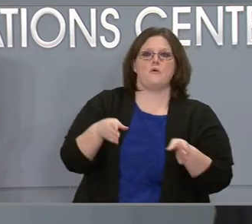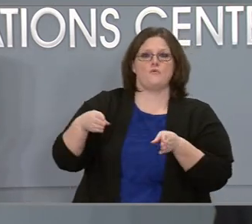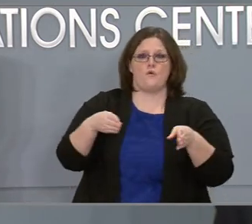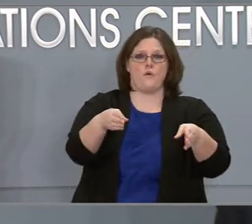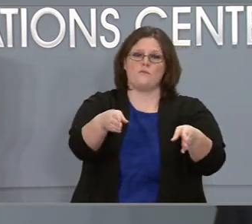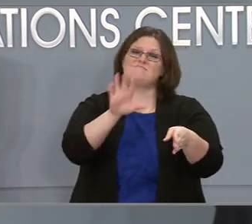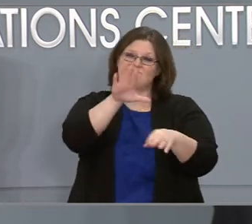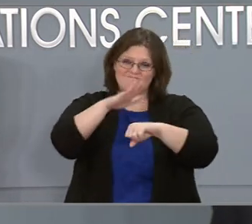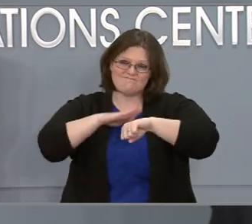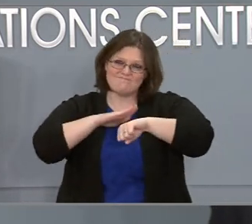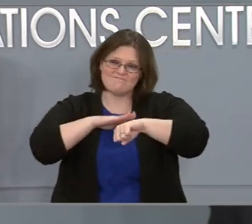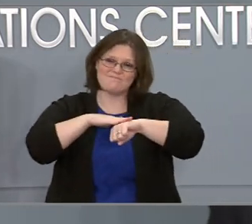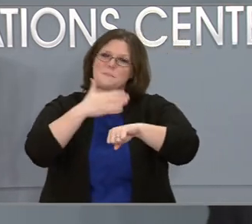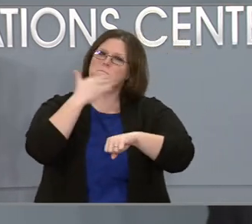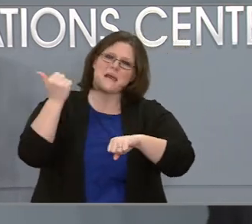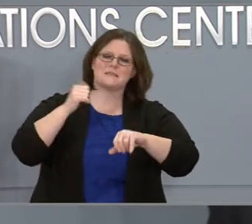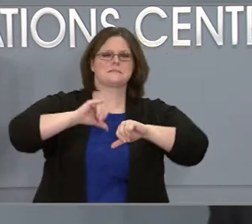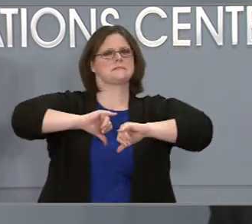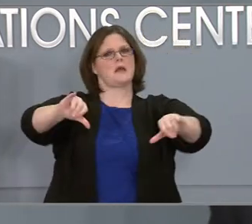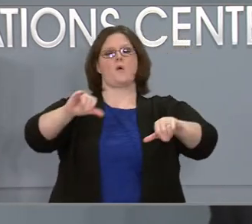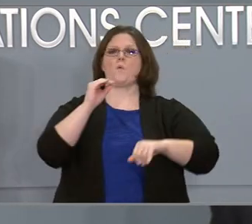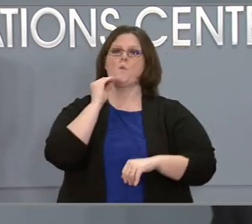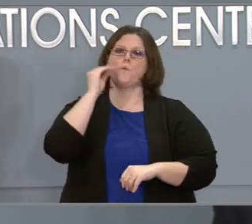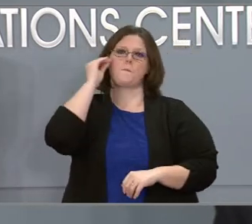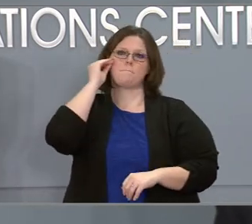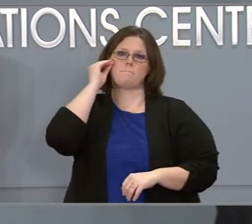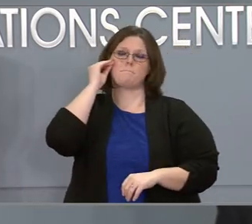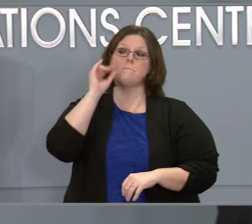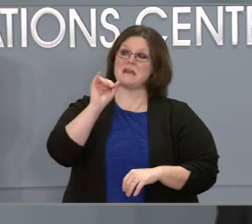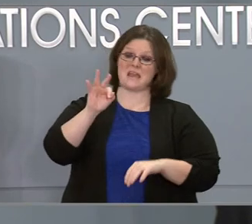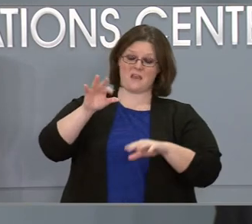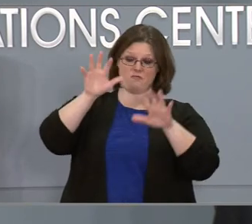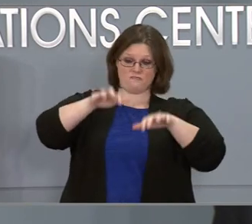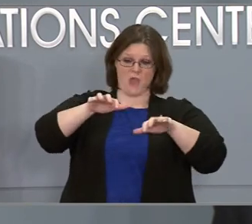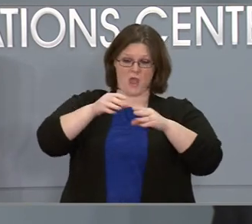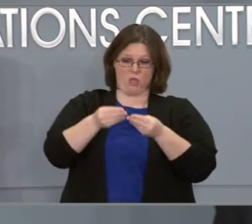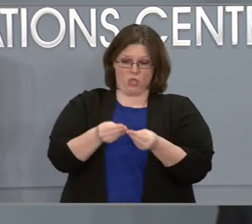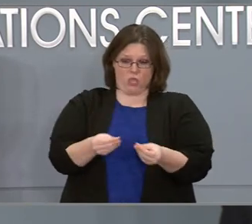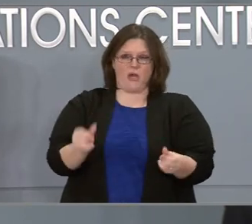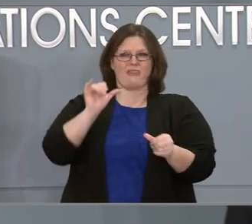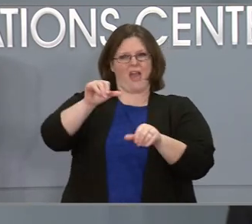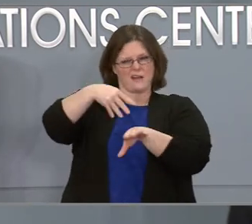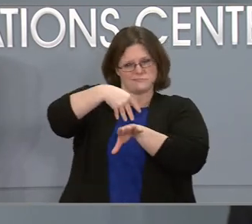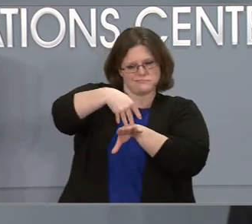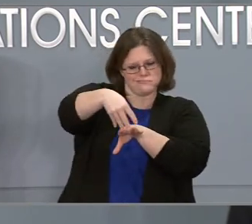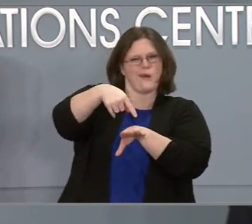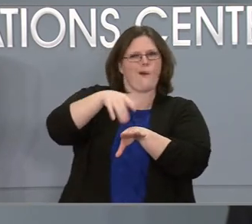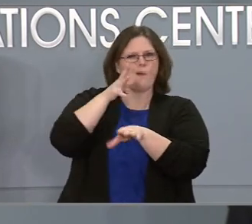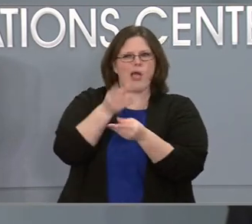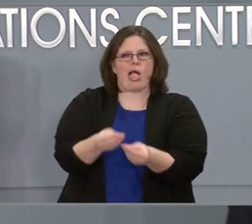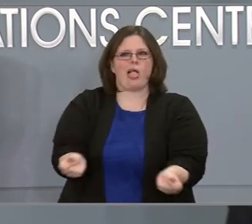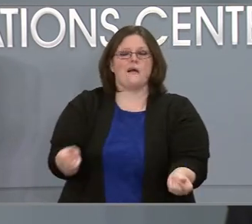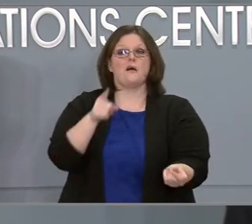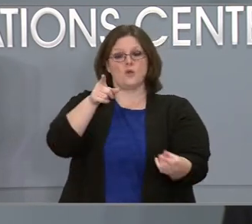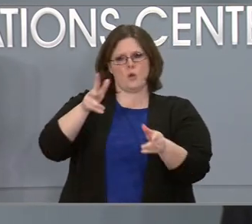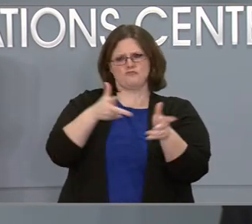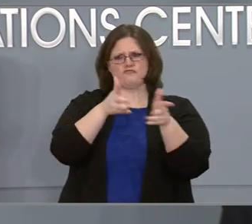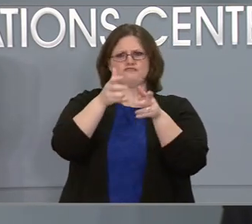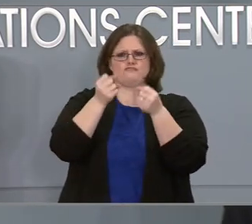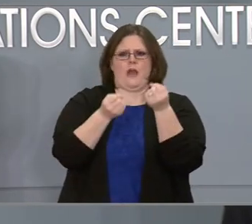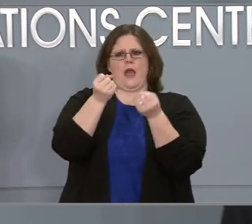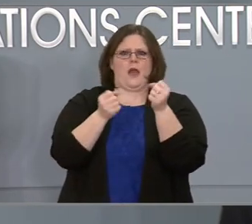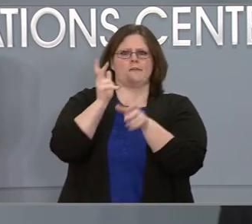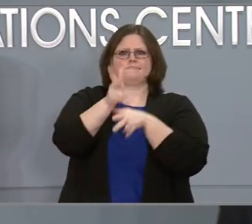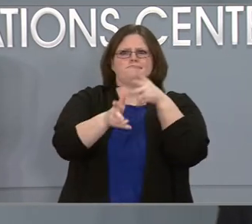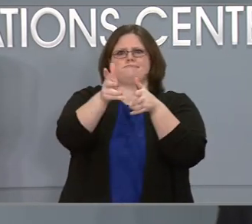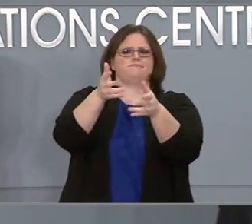weather hits, it's best to stay home. That will make it easier for our crews and emergency responders to do their jobs. Our crews are